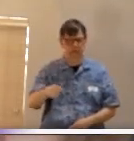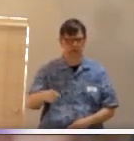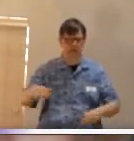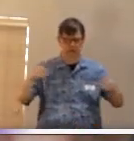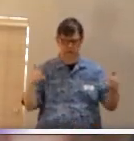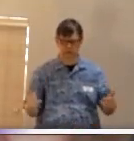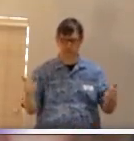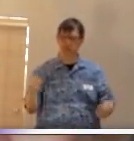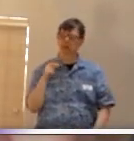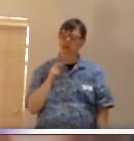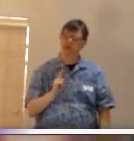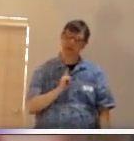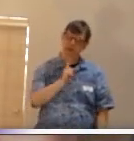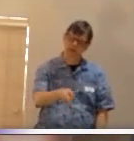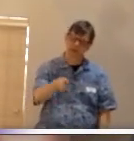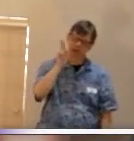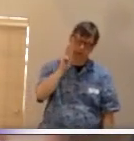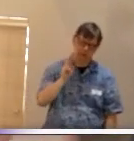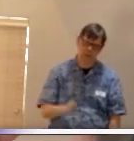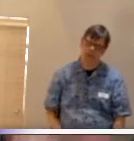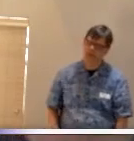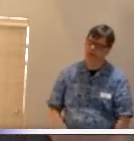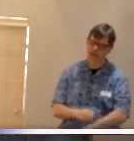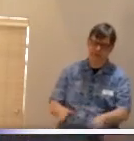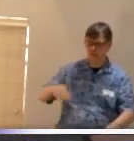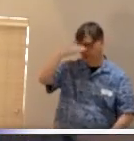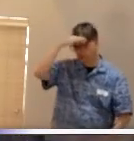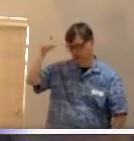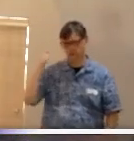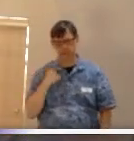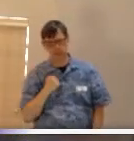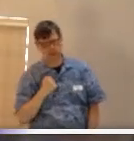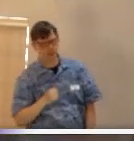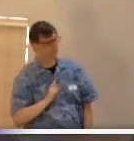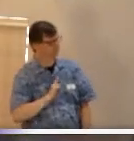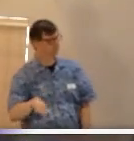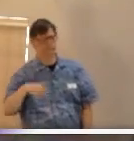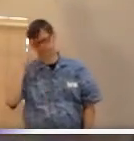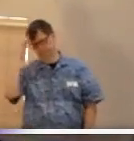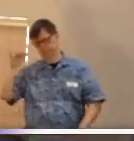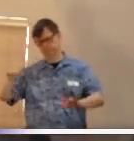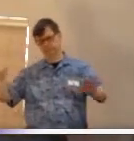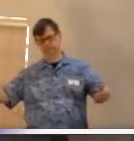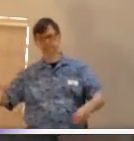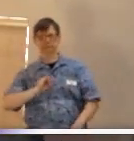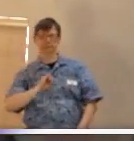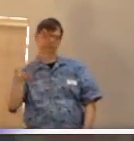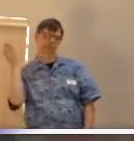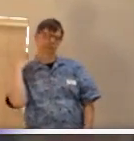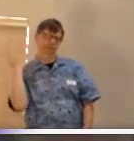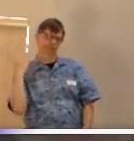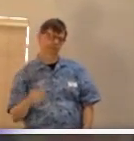yours. There's no way you can see mine. You do not live in my head. You have not had the experiences I had. You do not